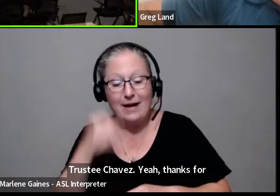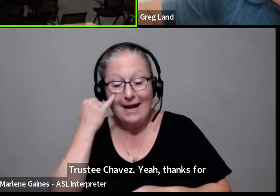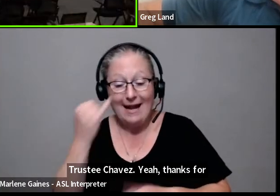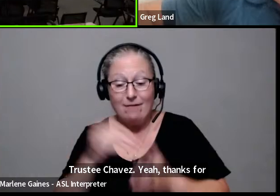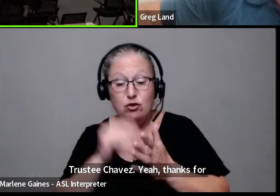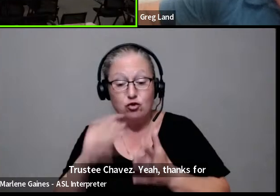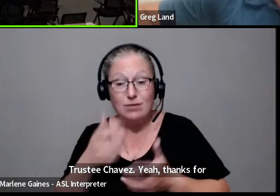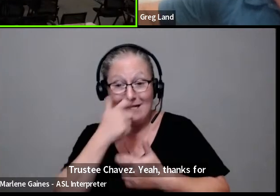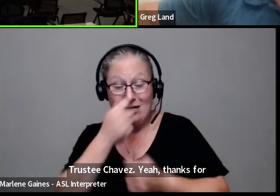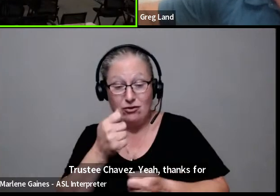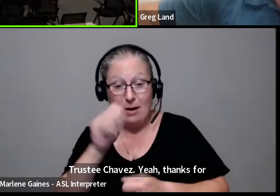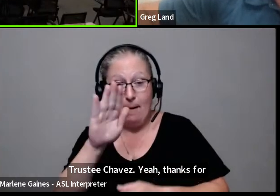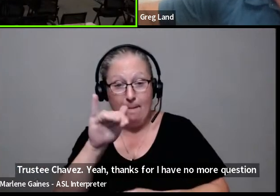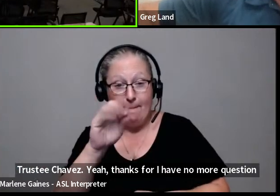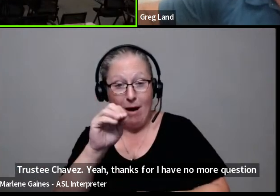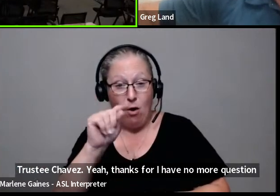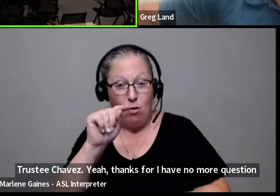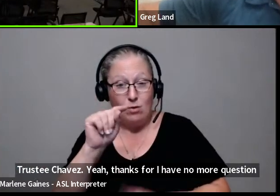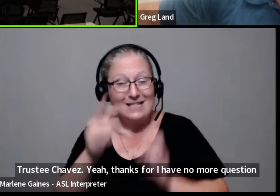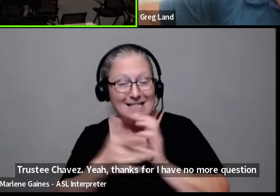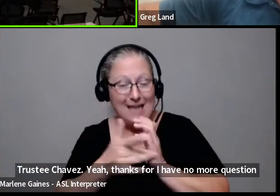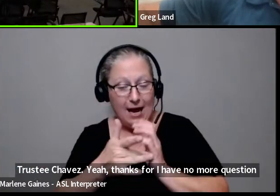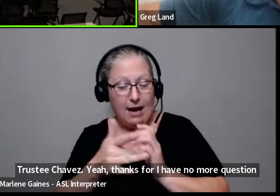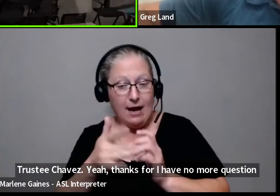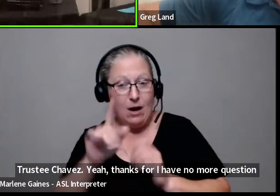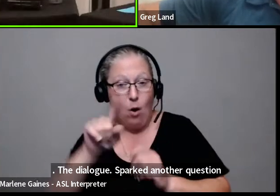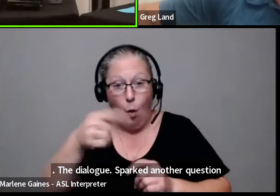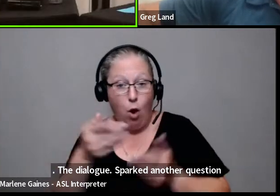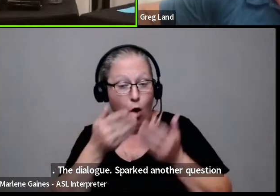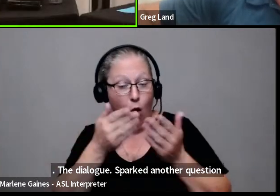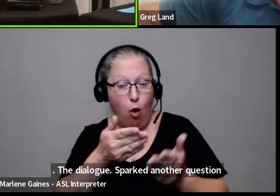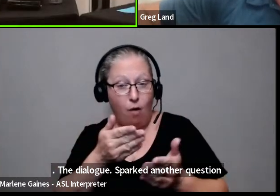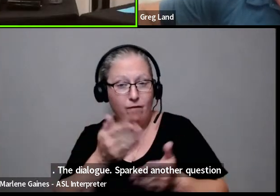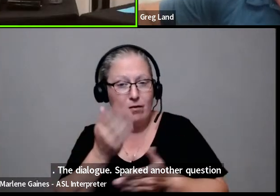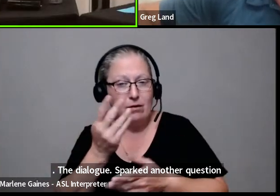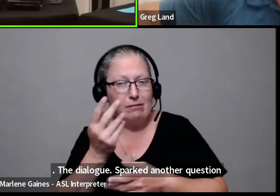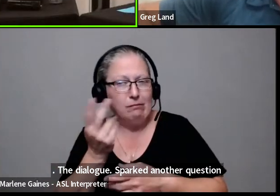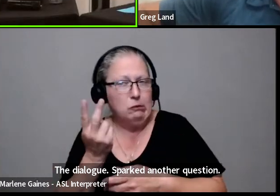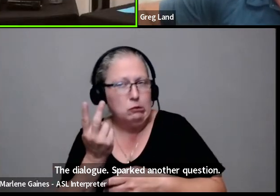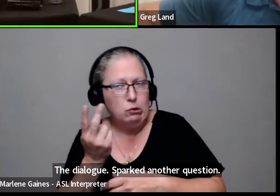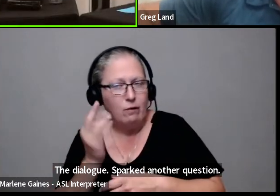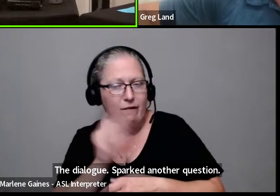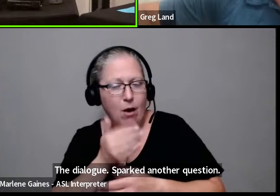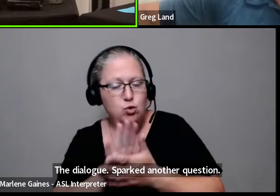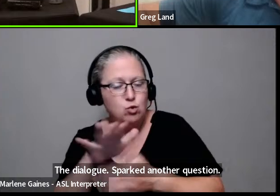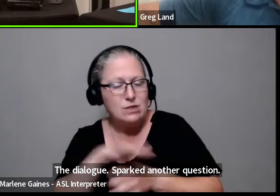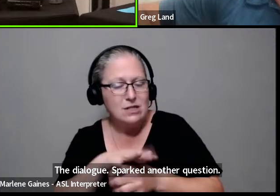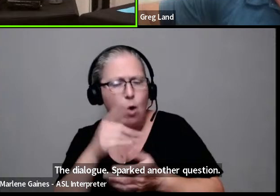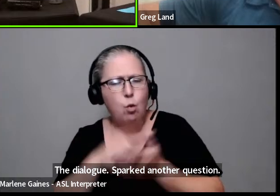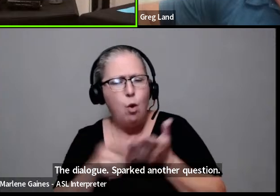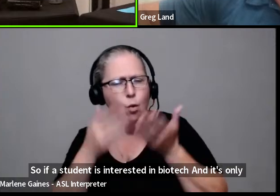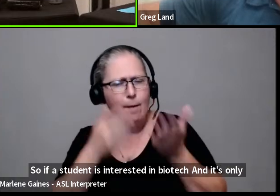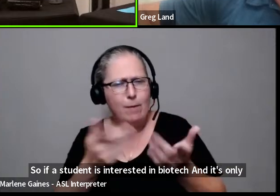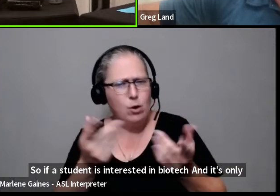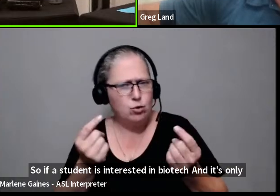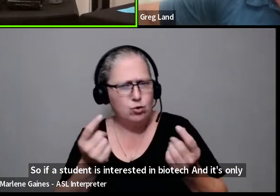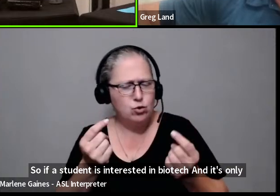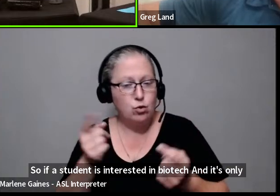is interested in biotech and it's only offered at a couple of our school sites, what would you recommend that they do?